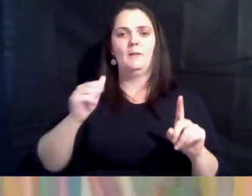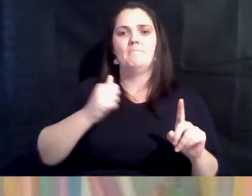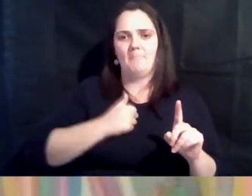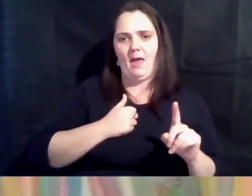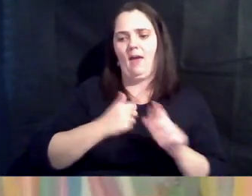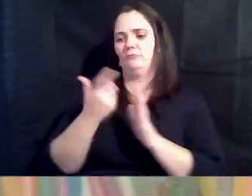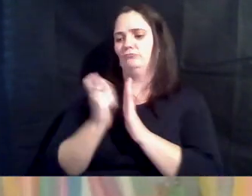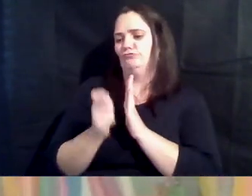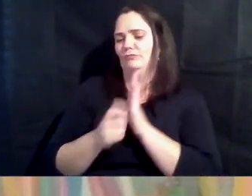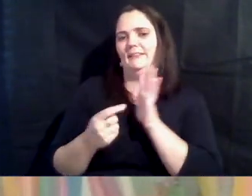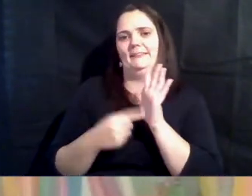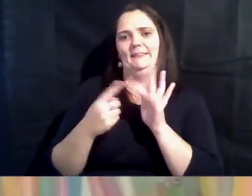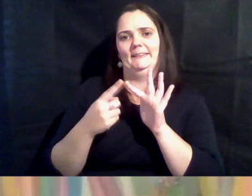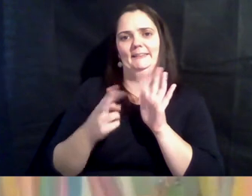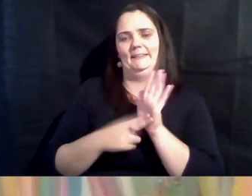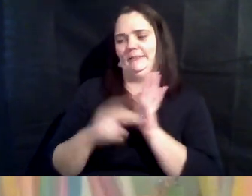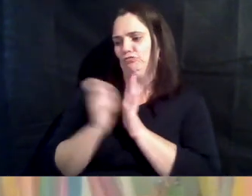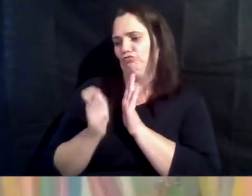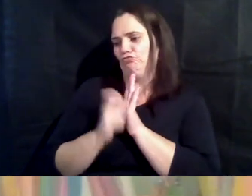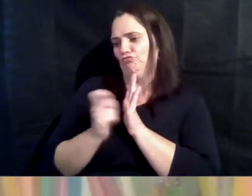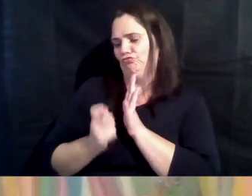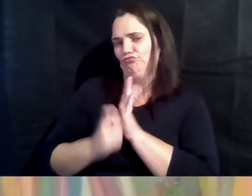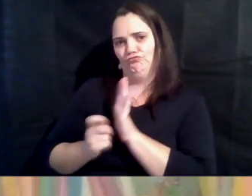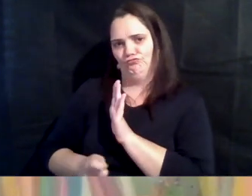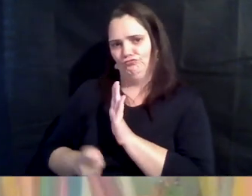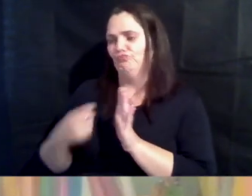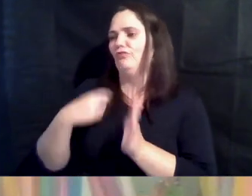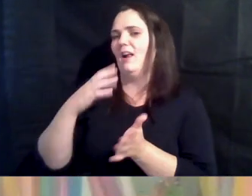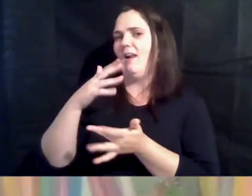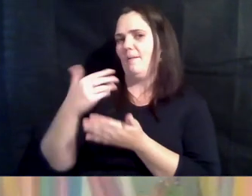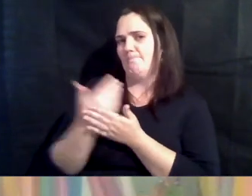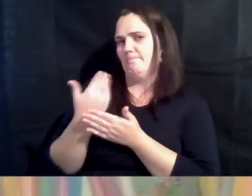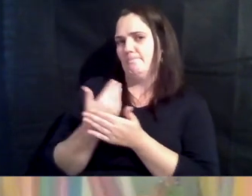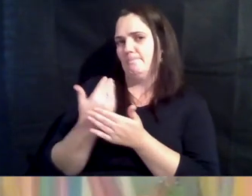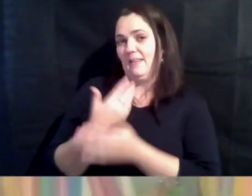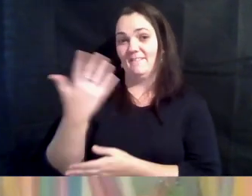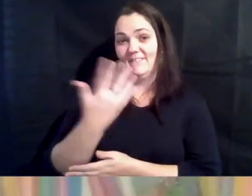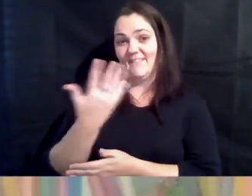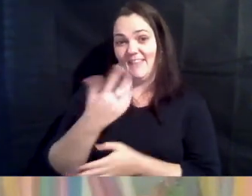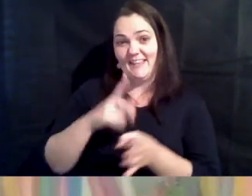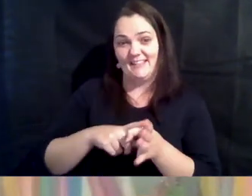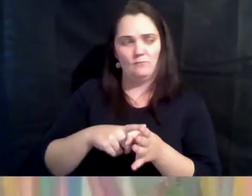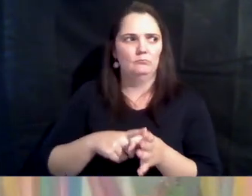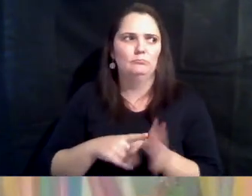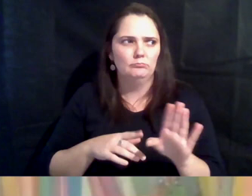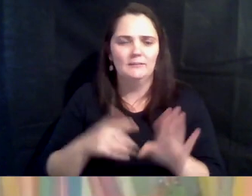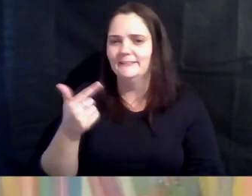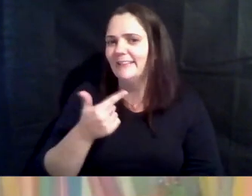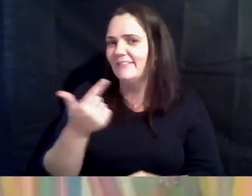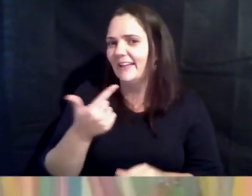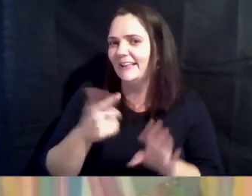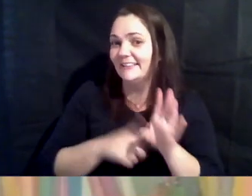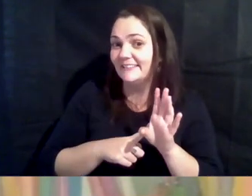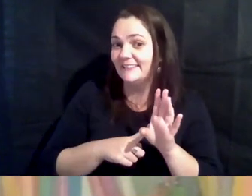pass around to your friends and things like that. And I never would have thought at the time that 15 years later, or 17